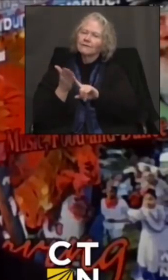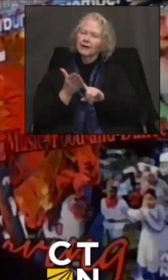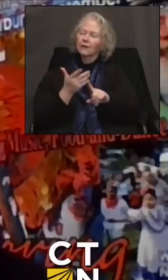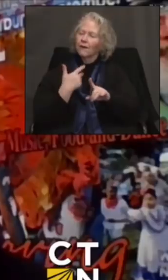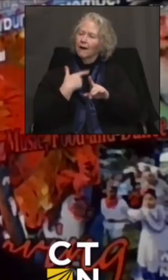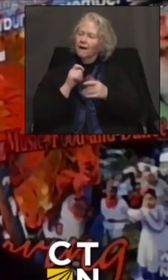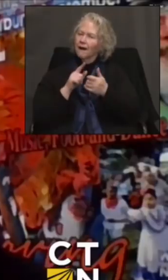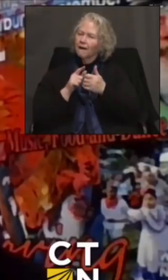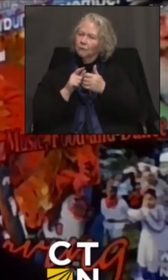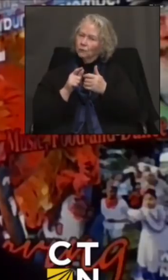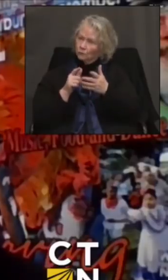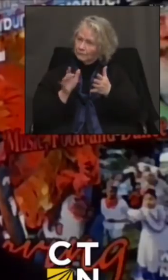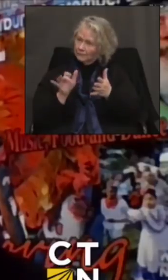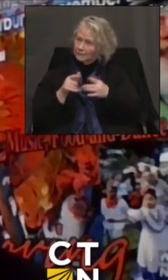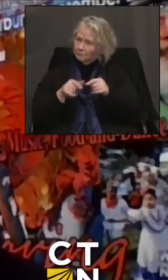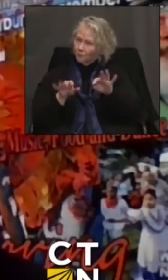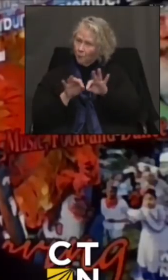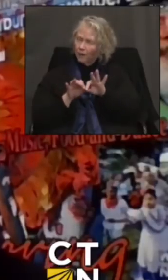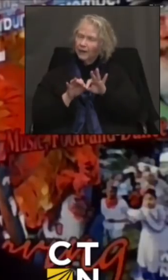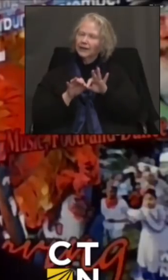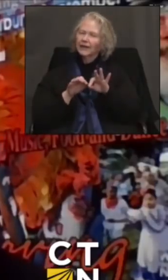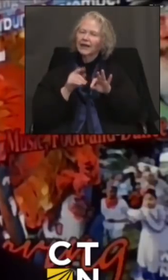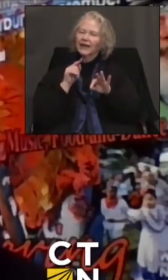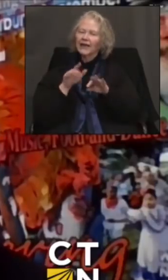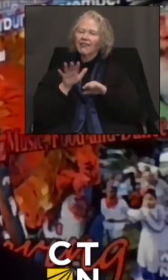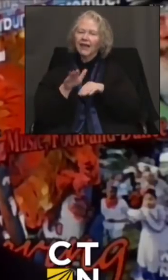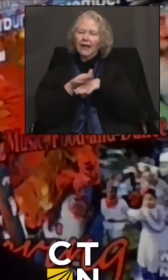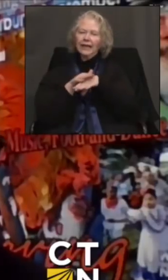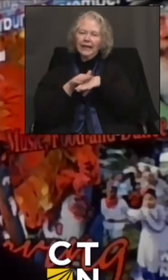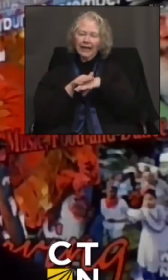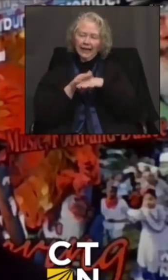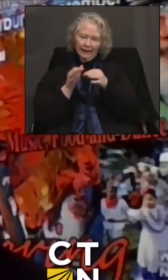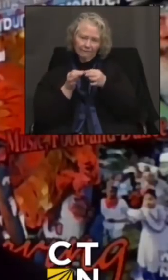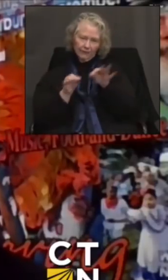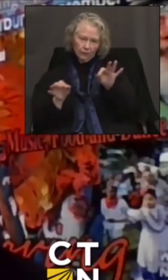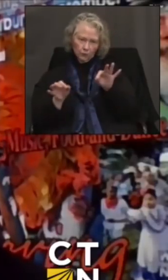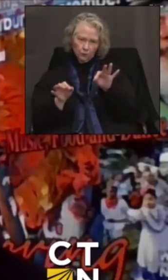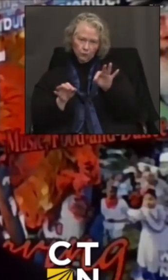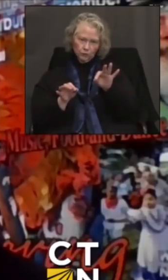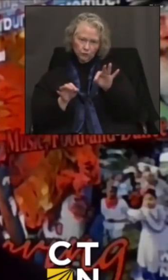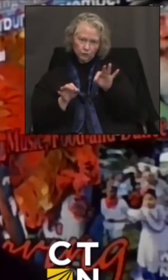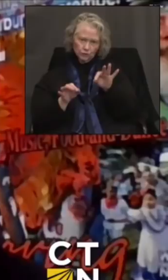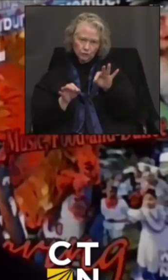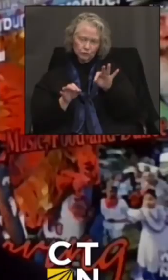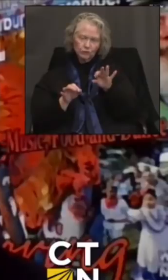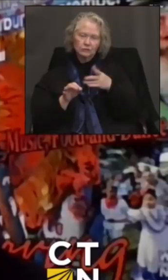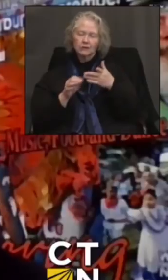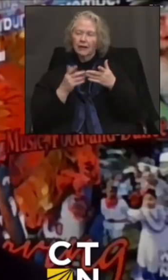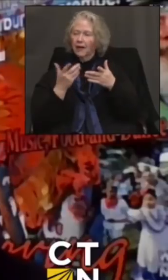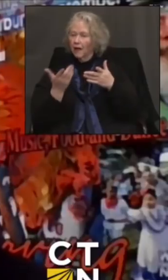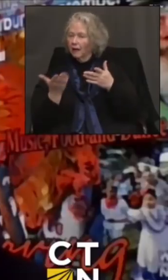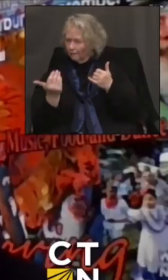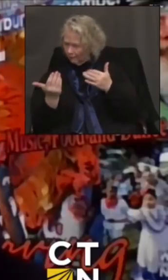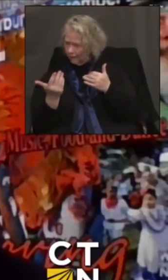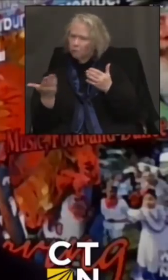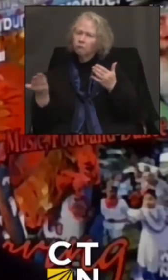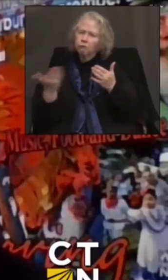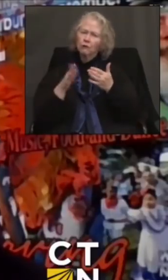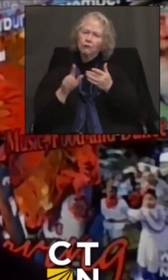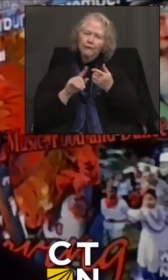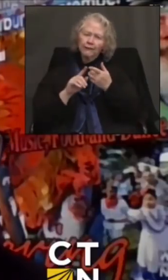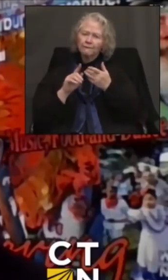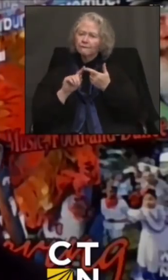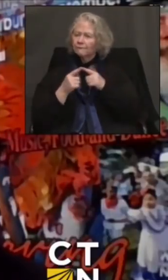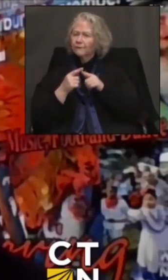to somebody about the vaccination in their native tongue, and to bring her neighbor in, his or her neighbor in with